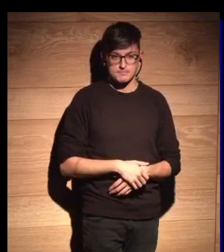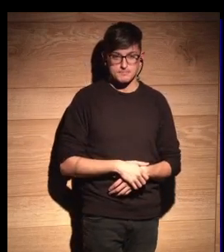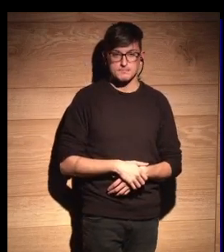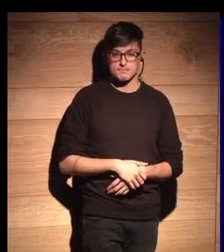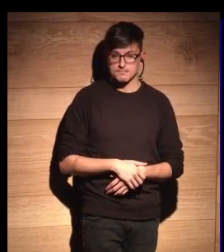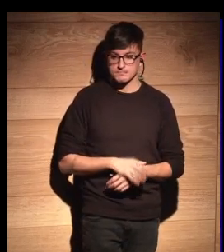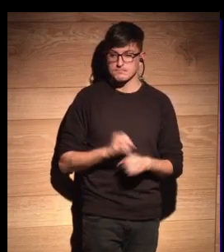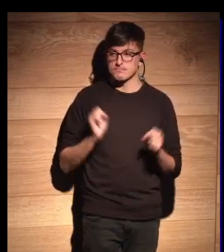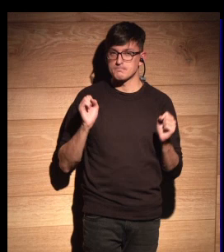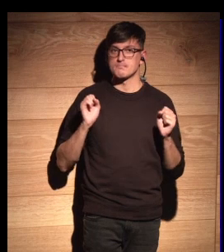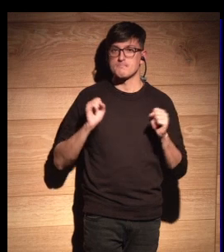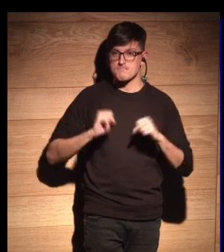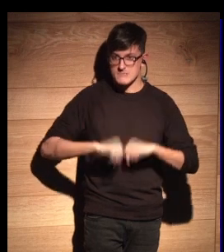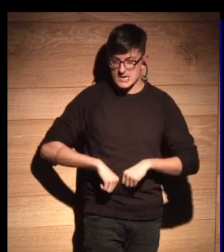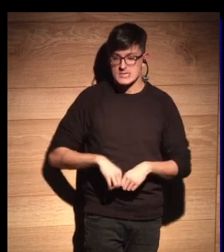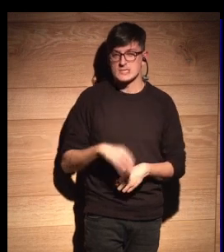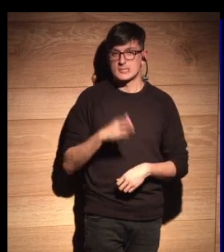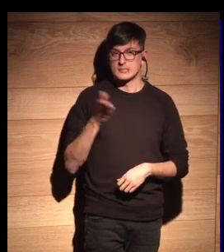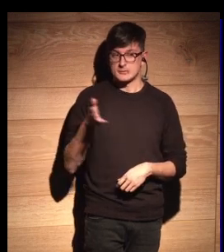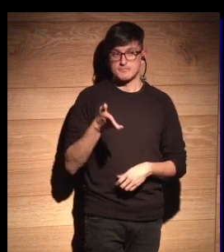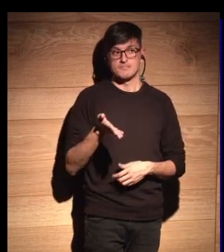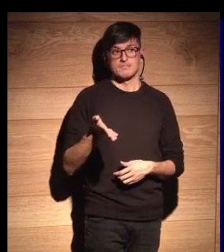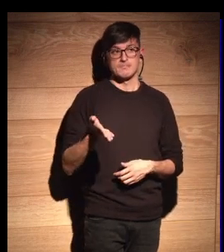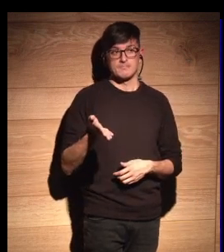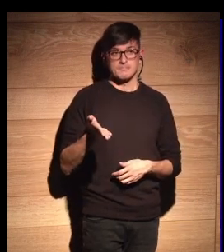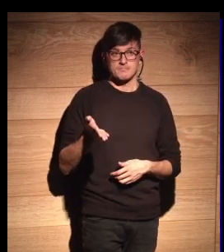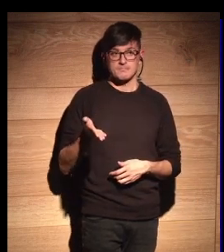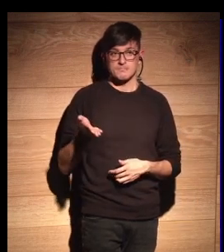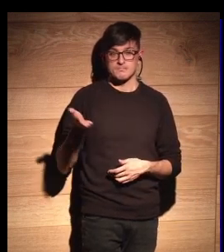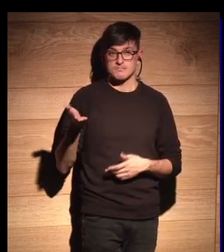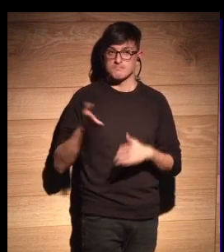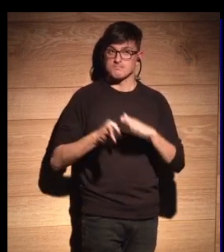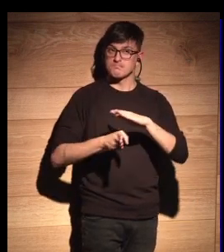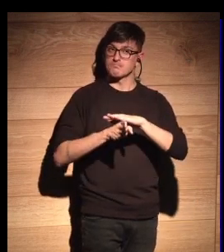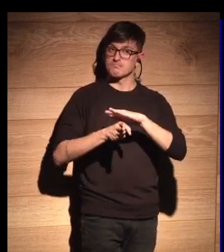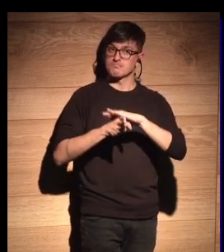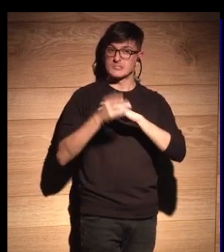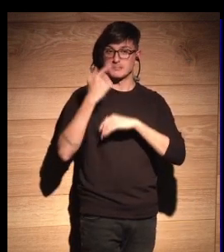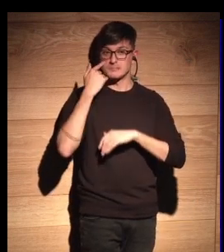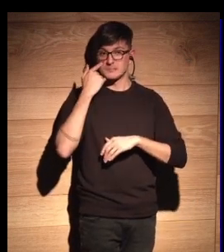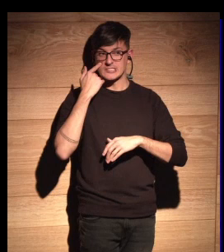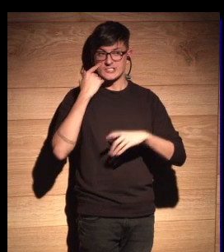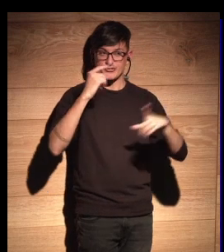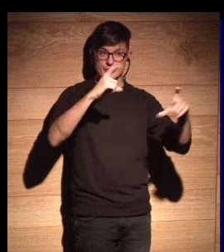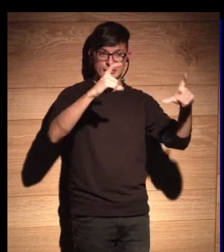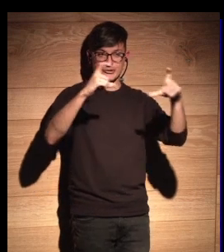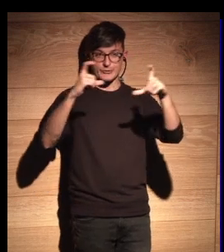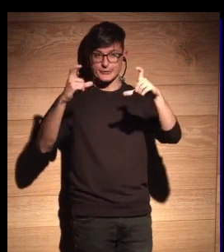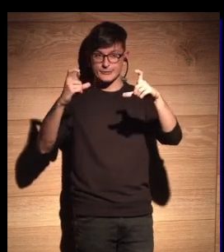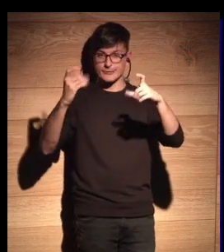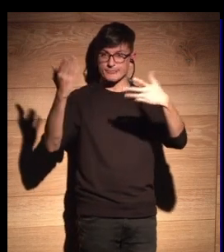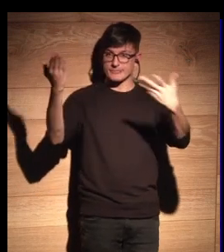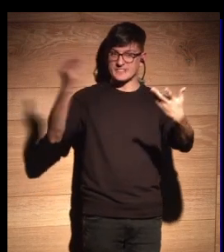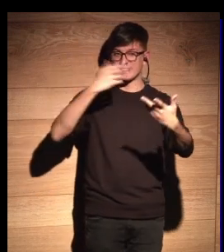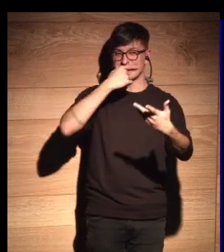this is really amazing. Just take it. Looks very easy. Well, I was on the train one morning, and there's a coffee